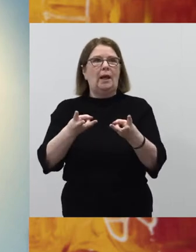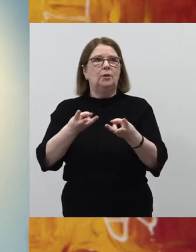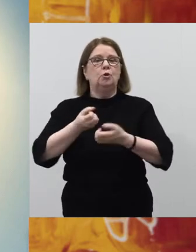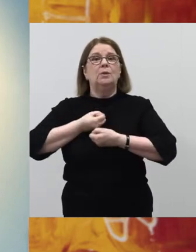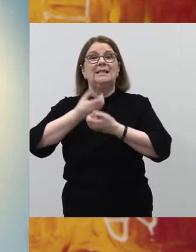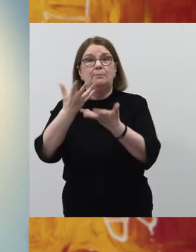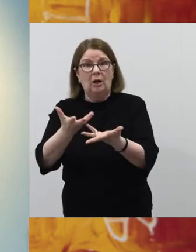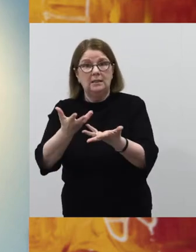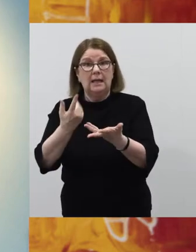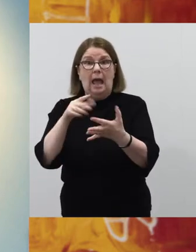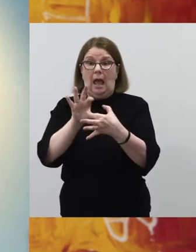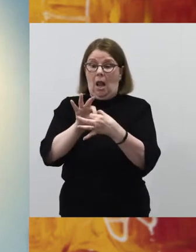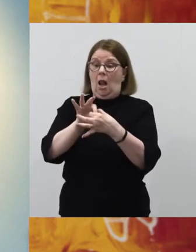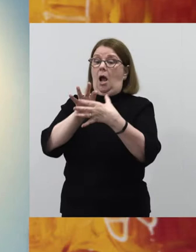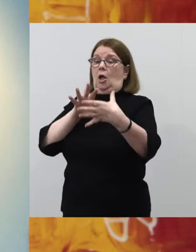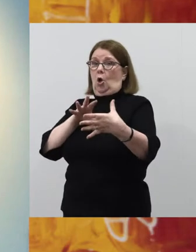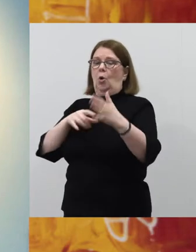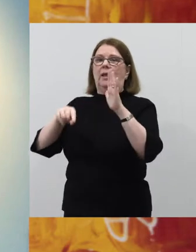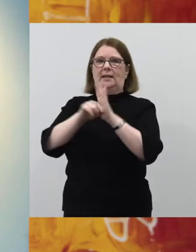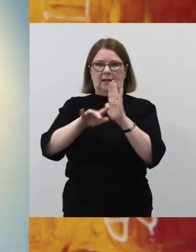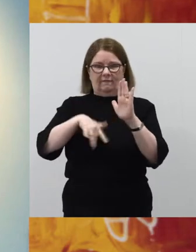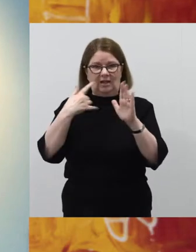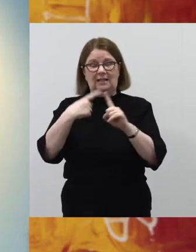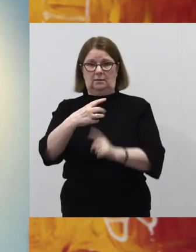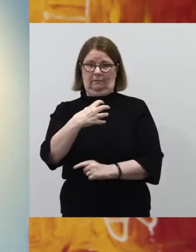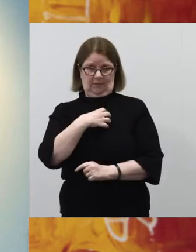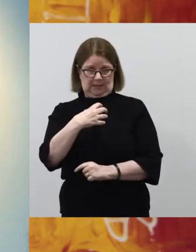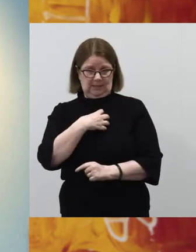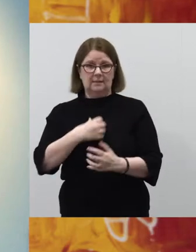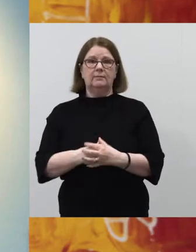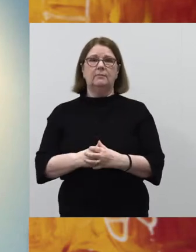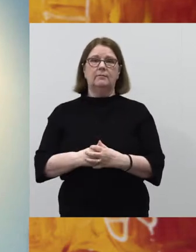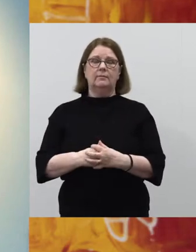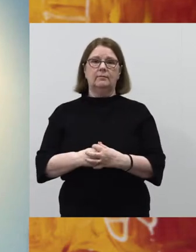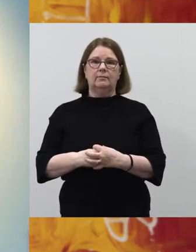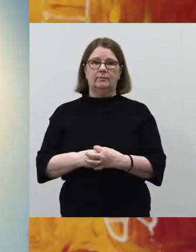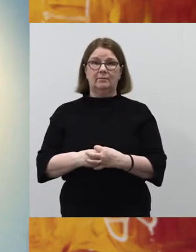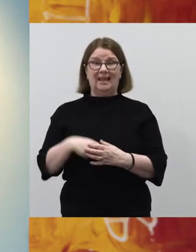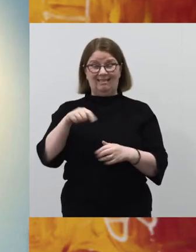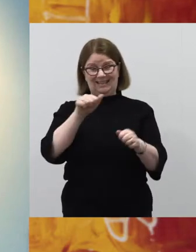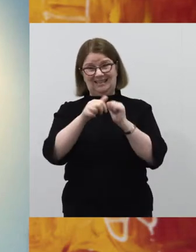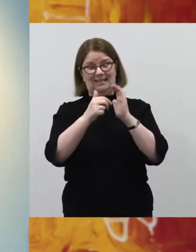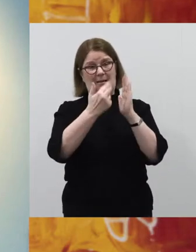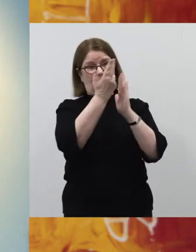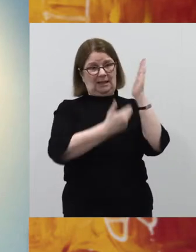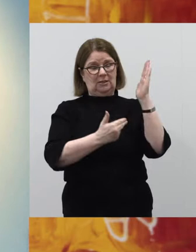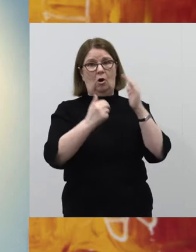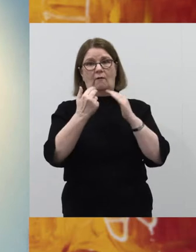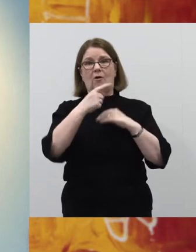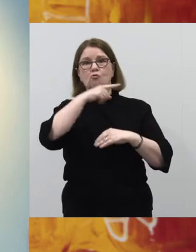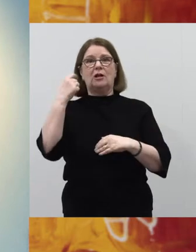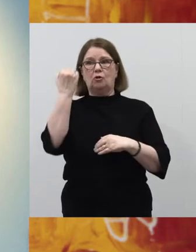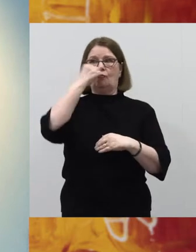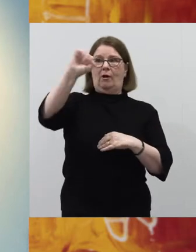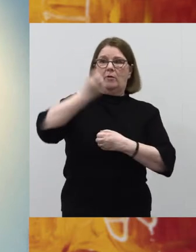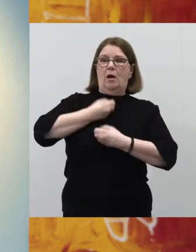Gill's work is laborious, absorbing, and provides time to reflect productively. Taking time to address these